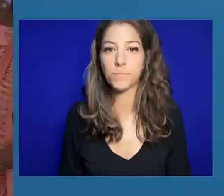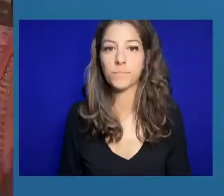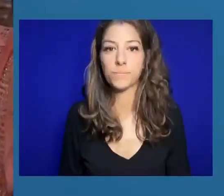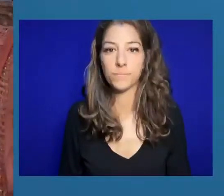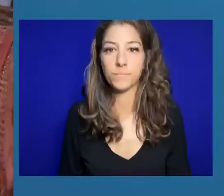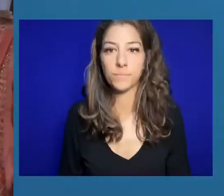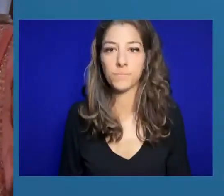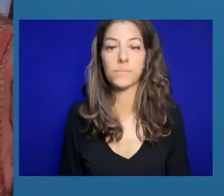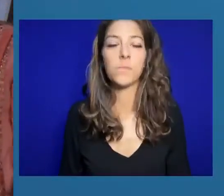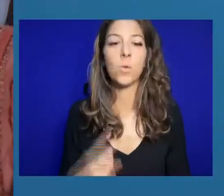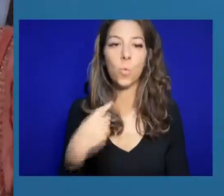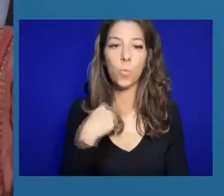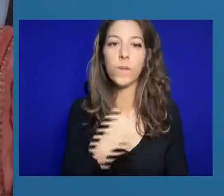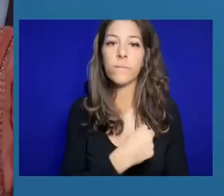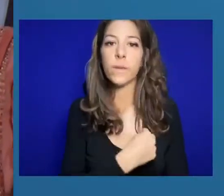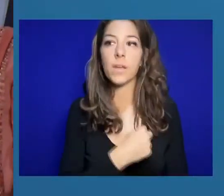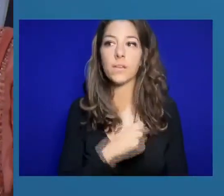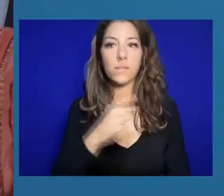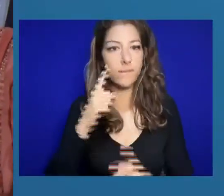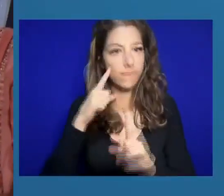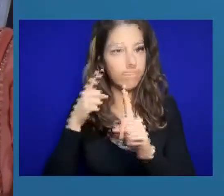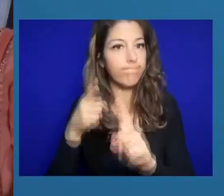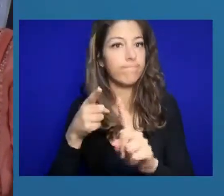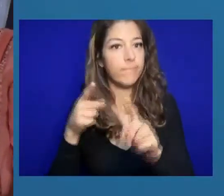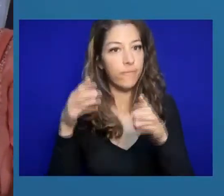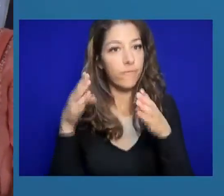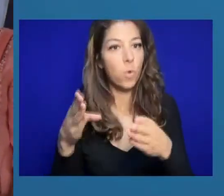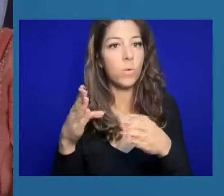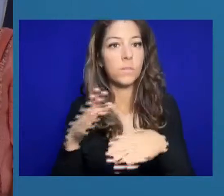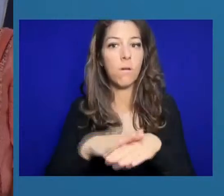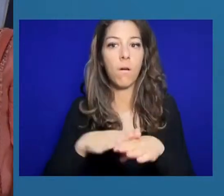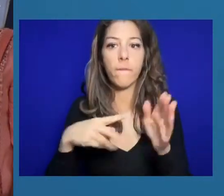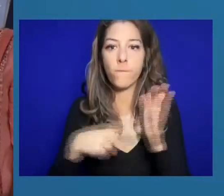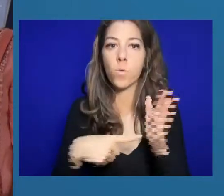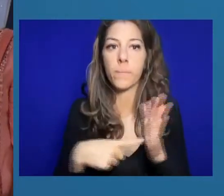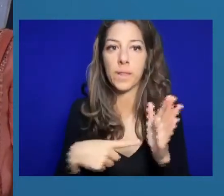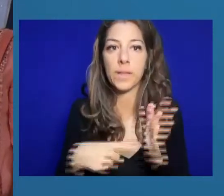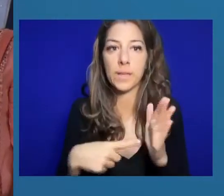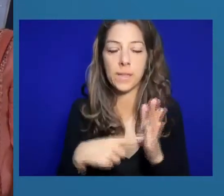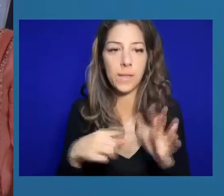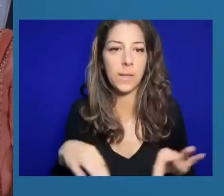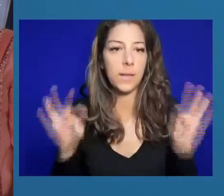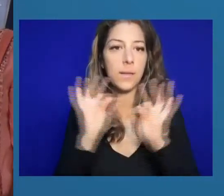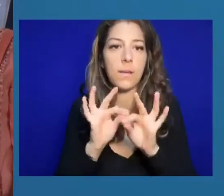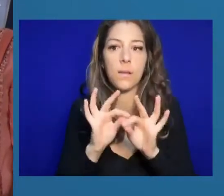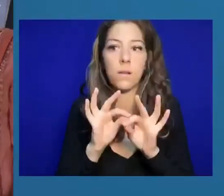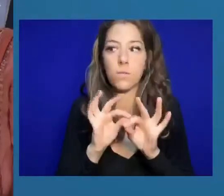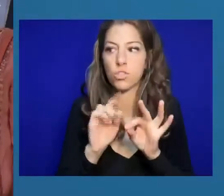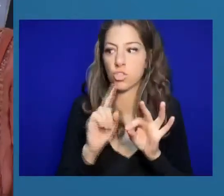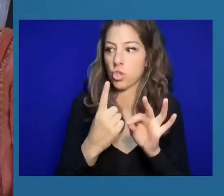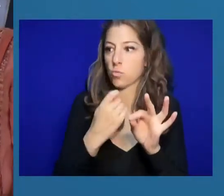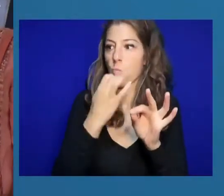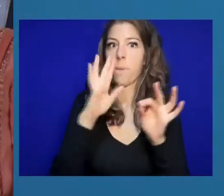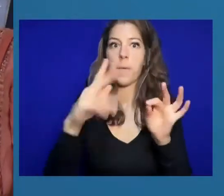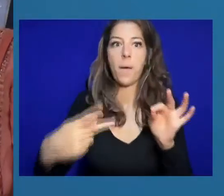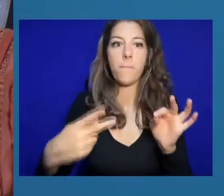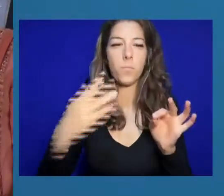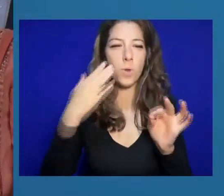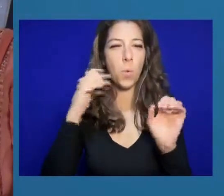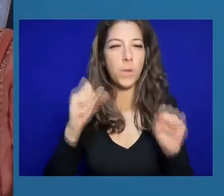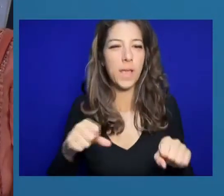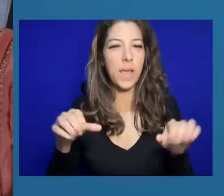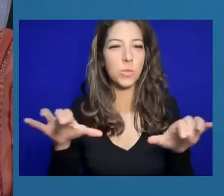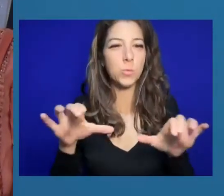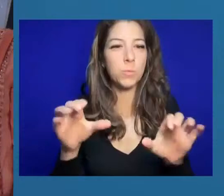So we have been laser focused on affordability, and we're just getting warmed up. We know we can do more. When I think